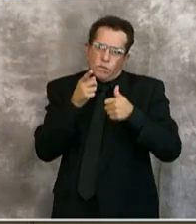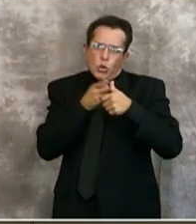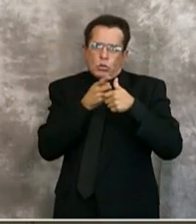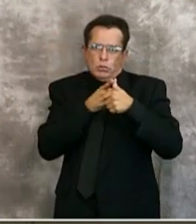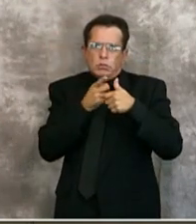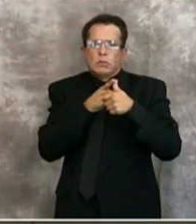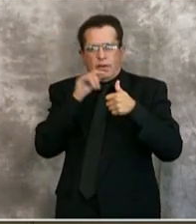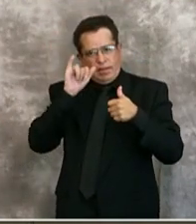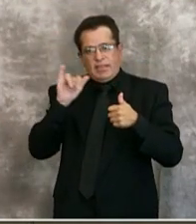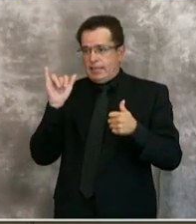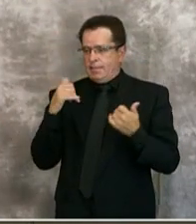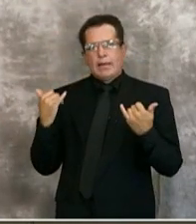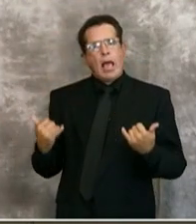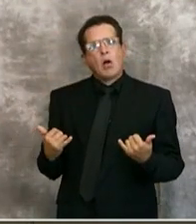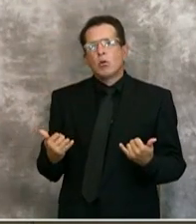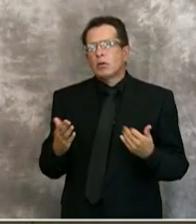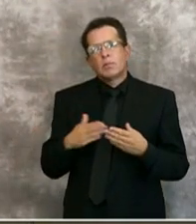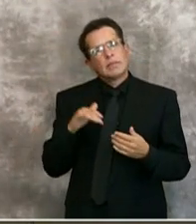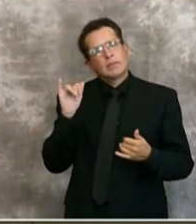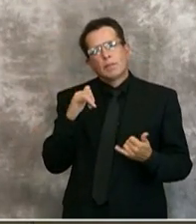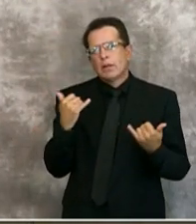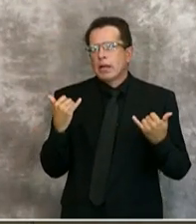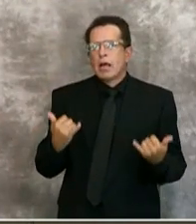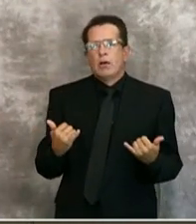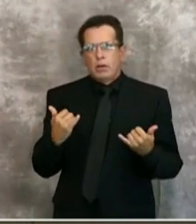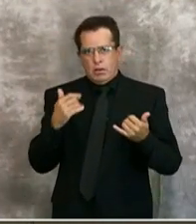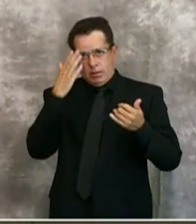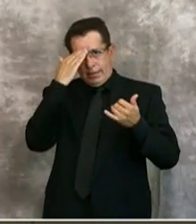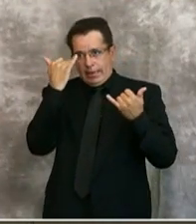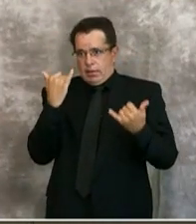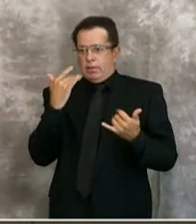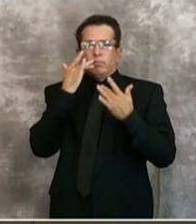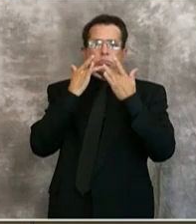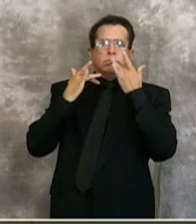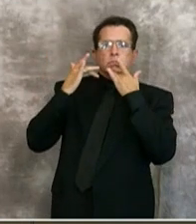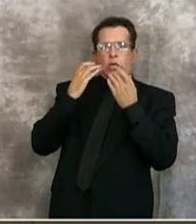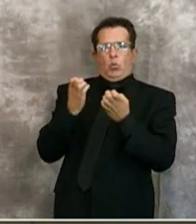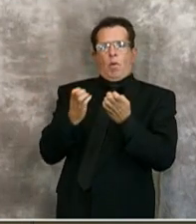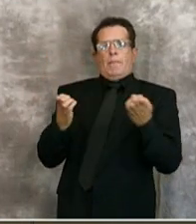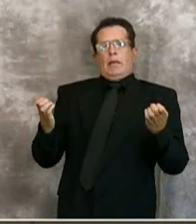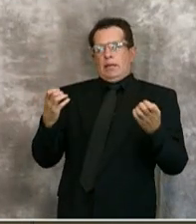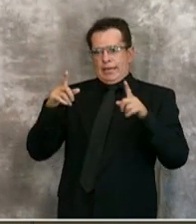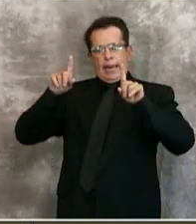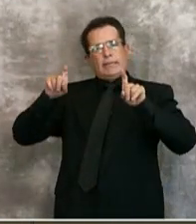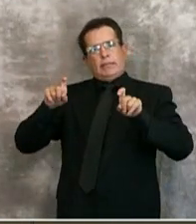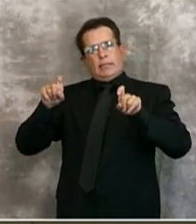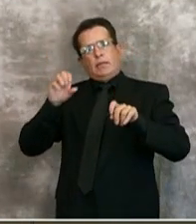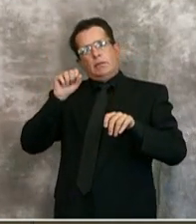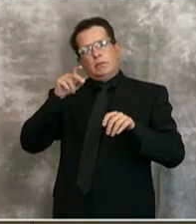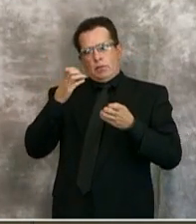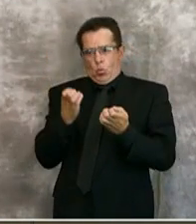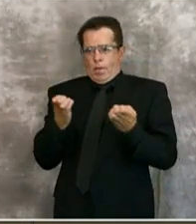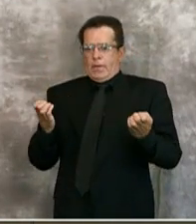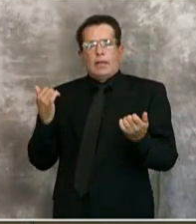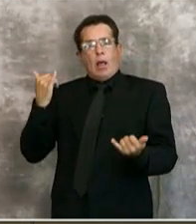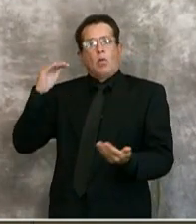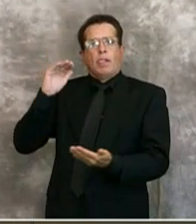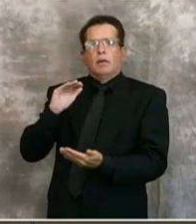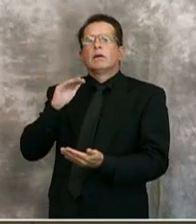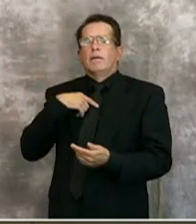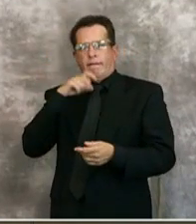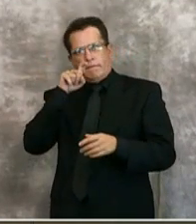in time. Because of the decrease in supplies for testing, we are having to focus